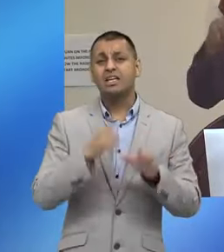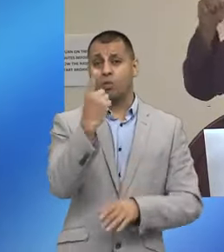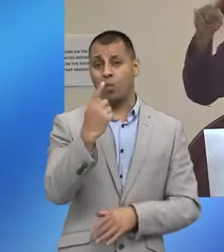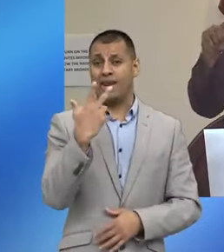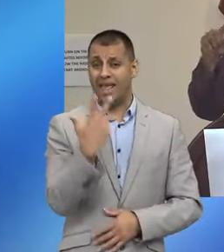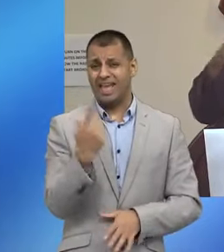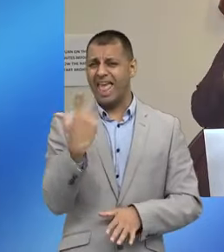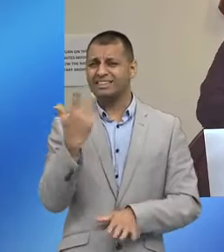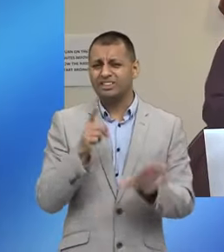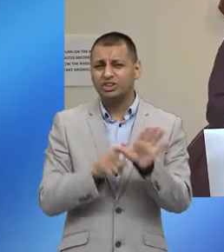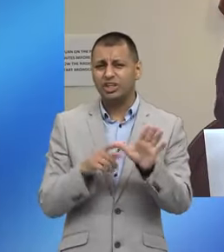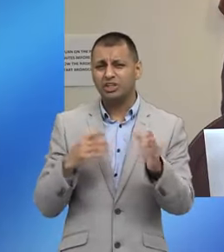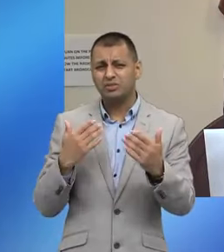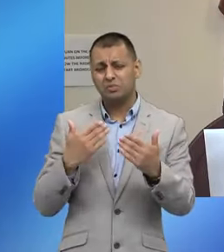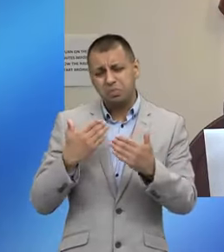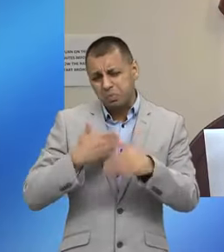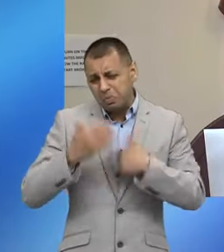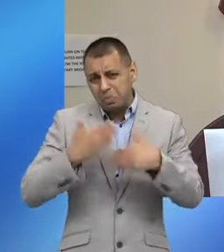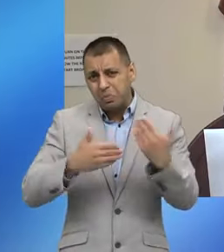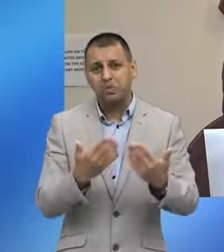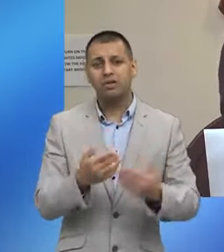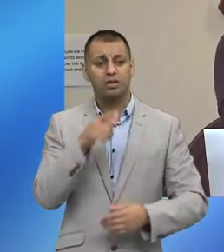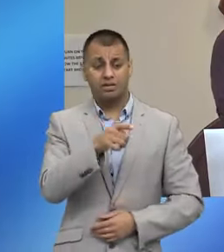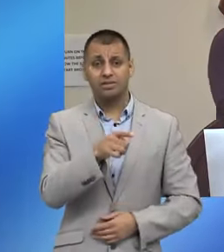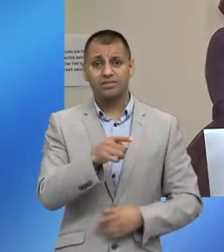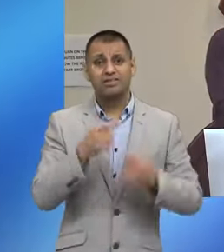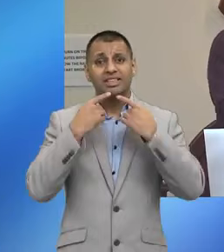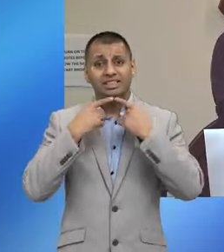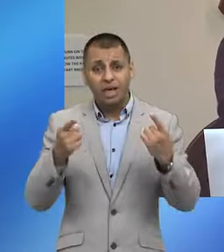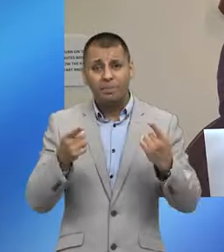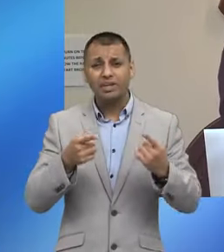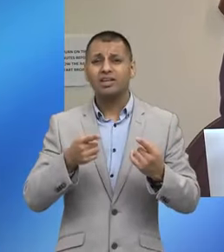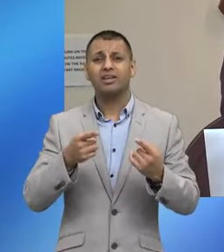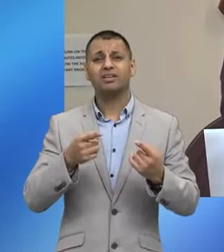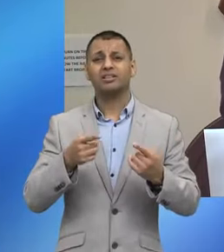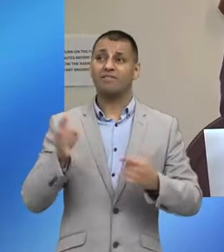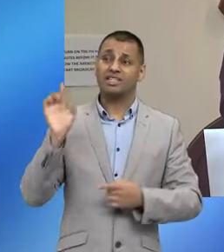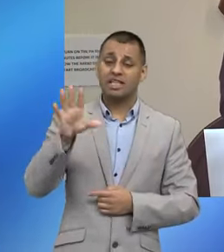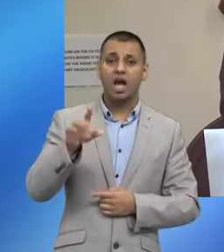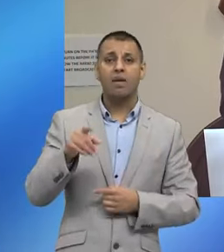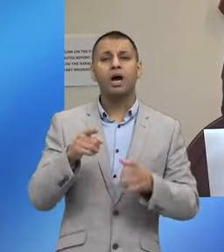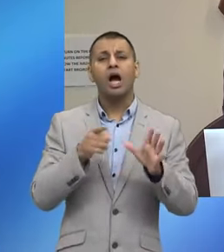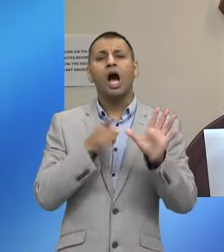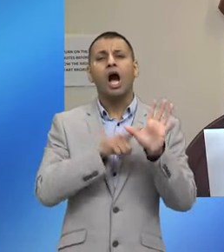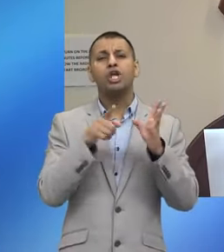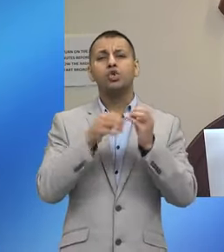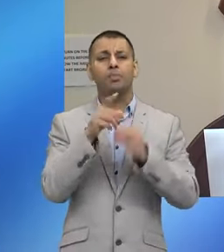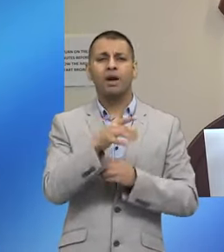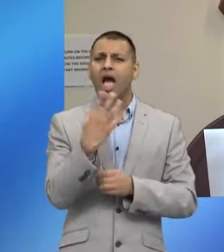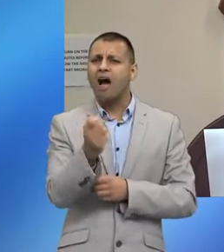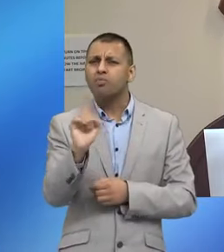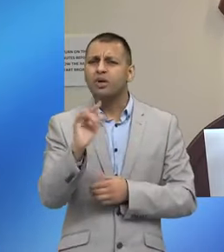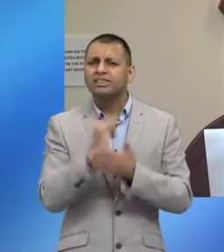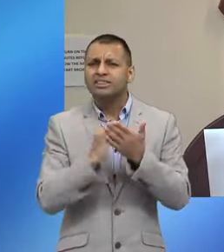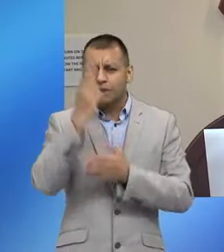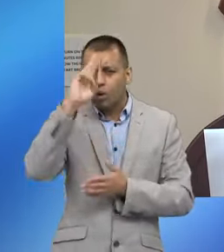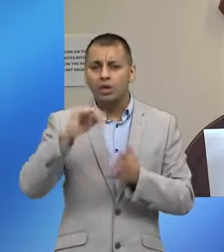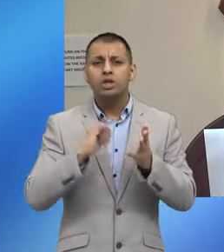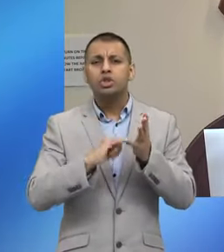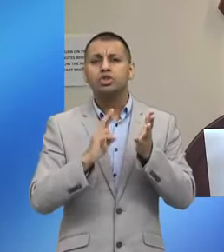years. 1-8. The Nabi, the Wali of al-Islam, the Wali of Allah, Ayub, 18 years, he had